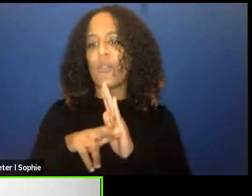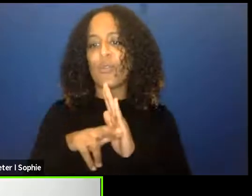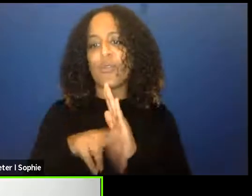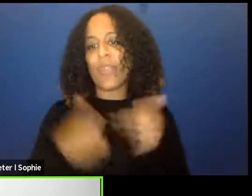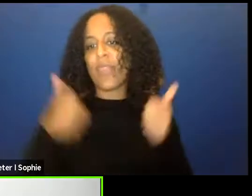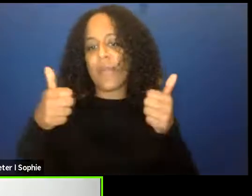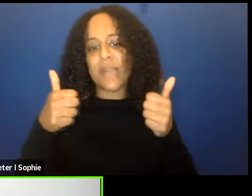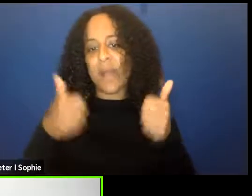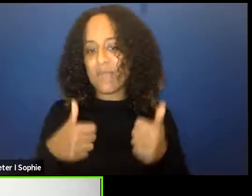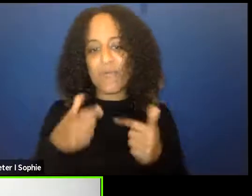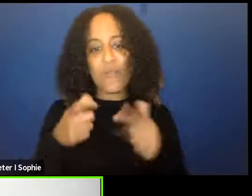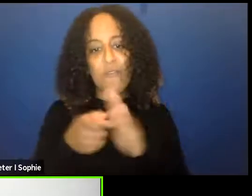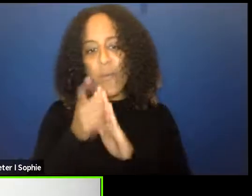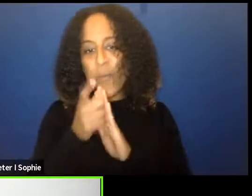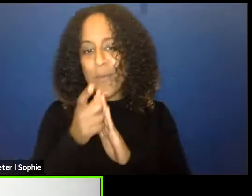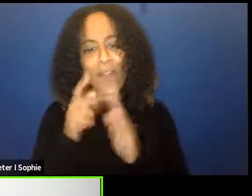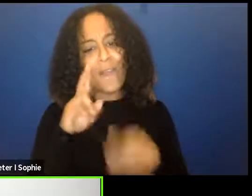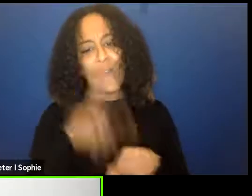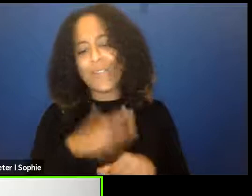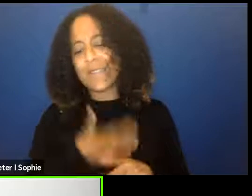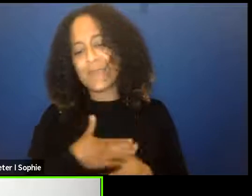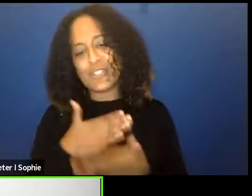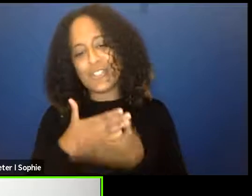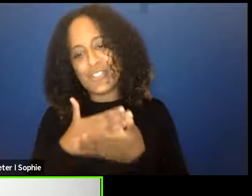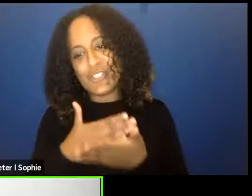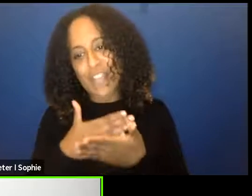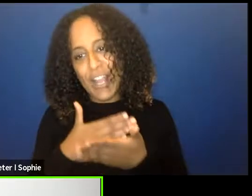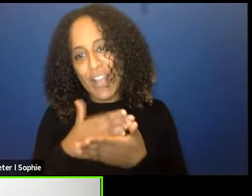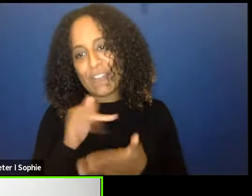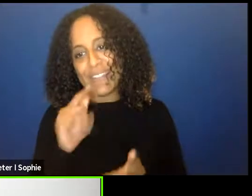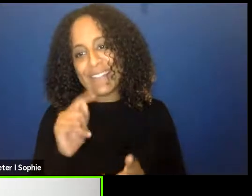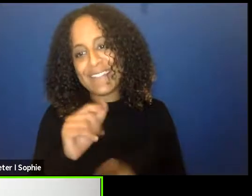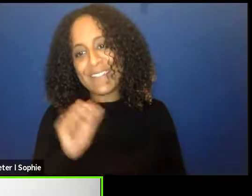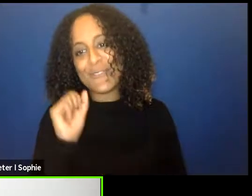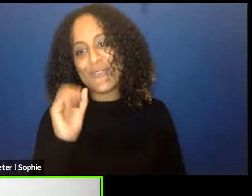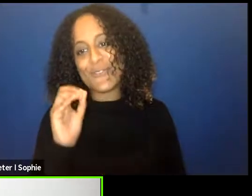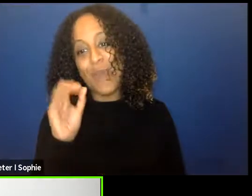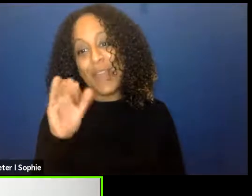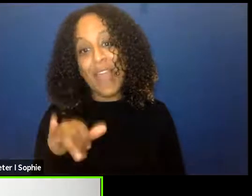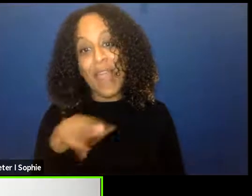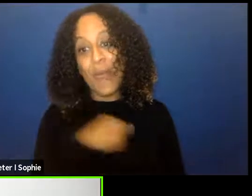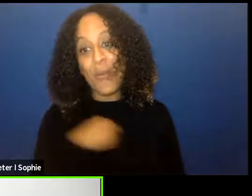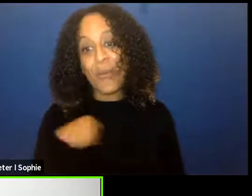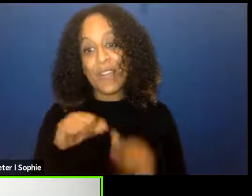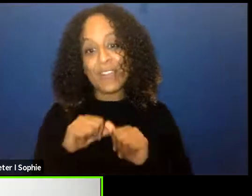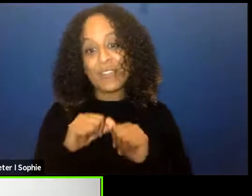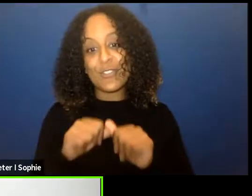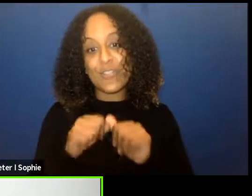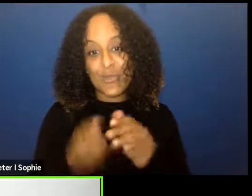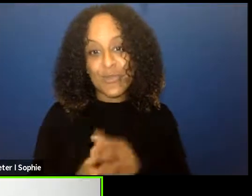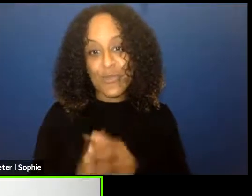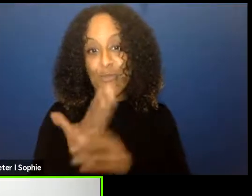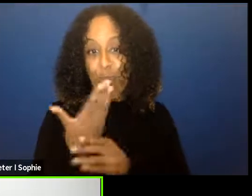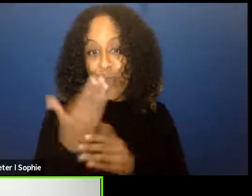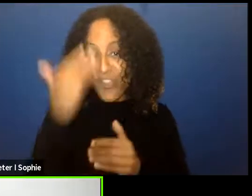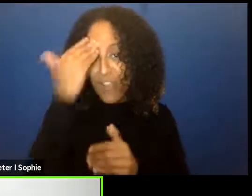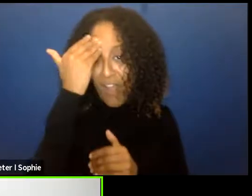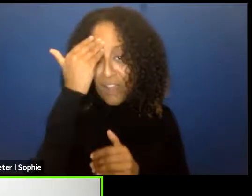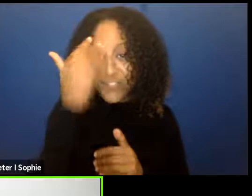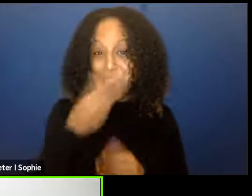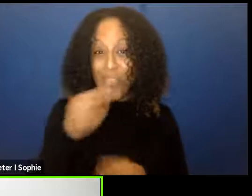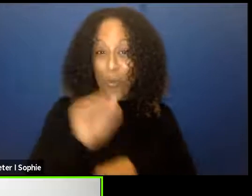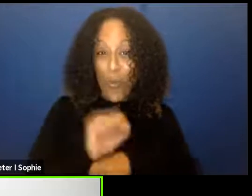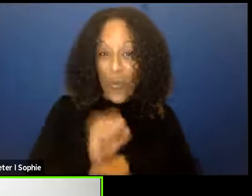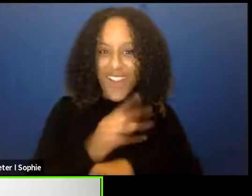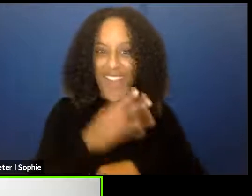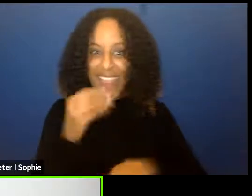moment, and of course, share it. Please share it so that we continue to grow this knowledge and this work and the